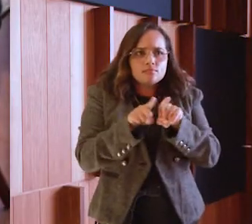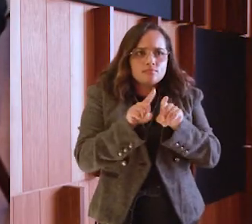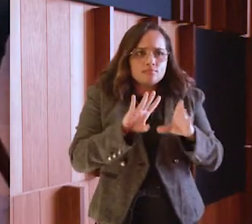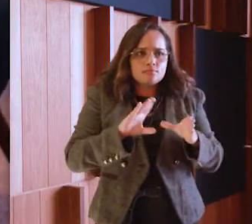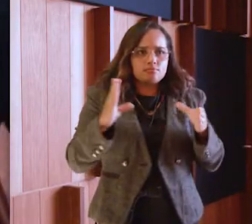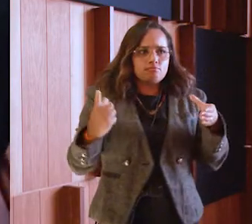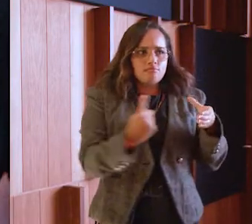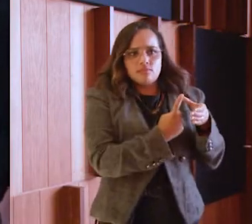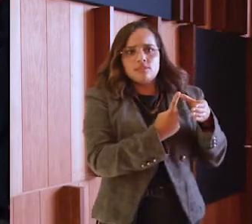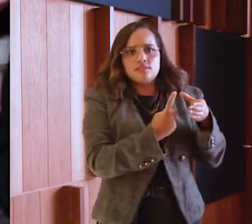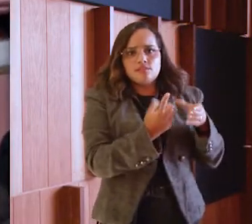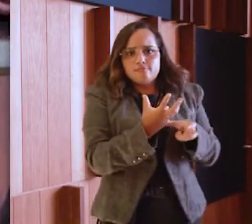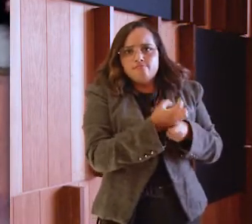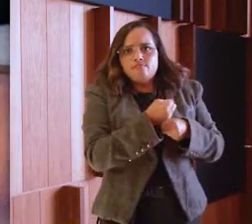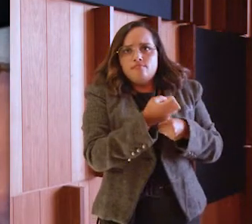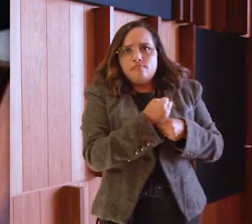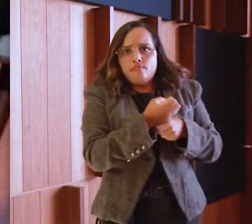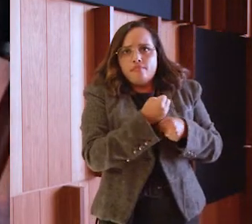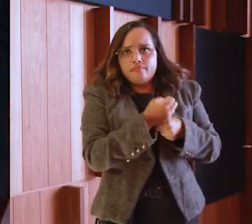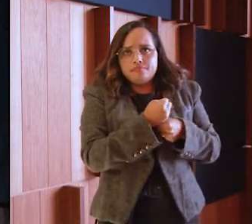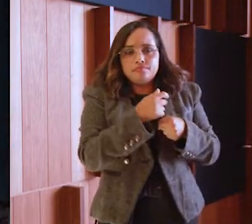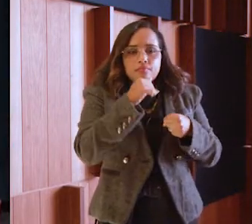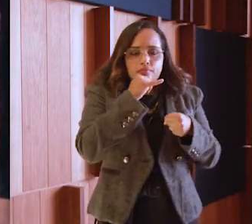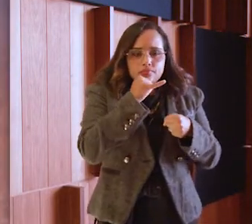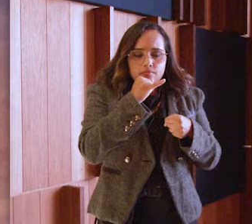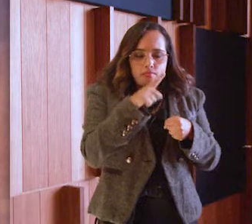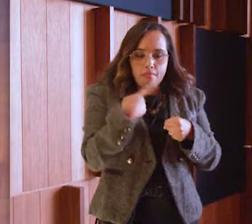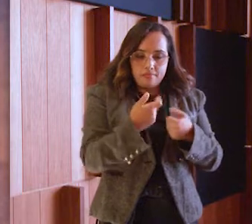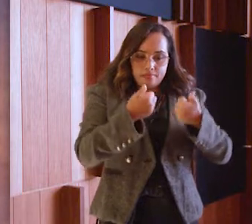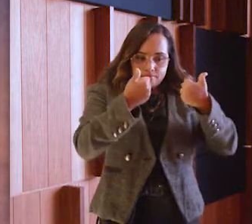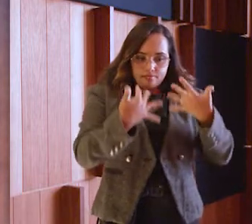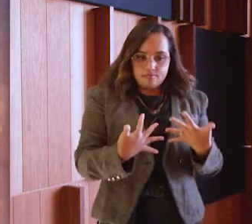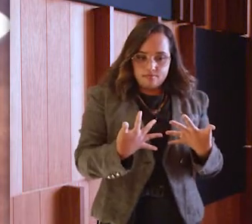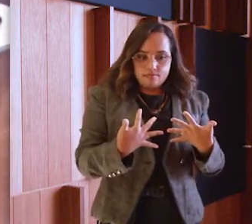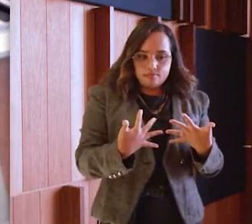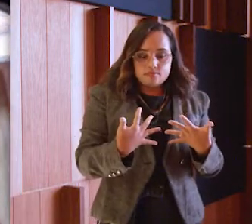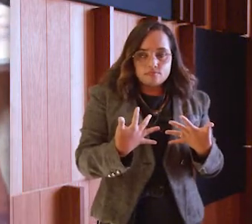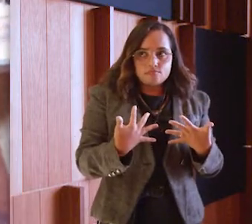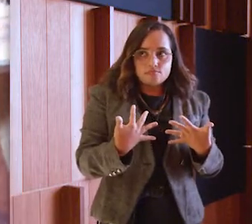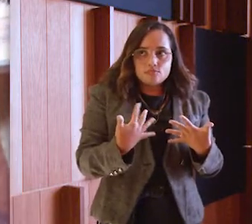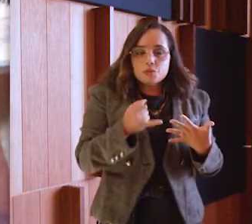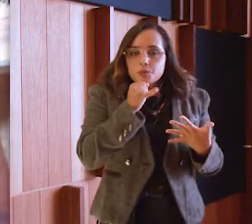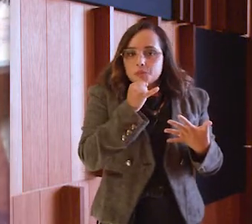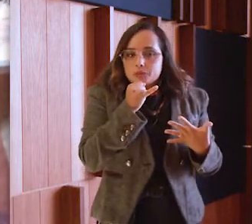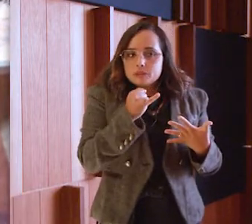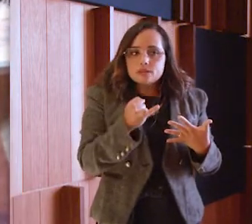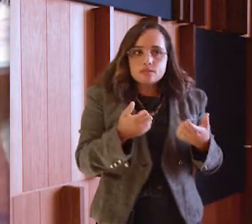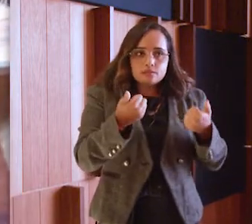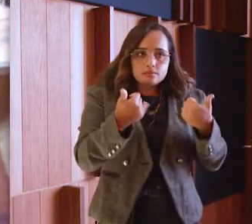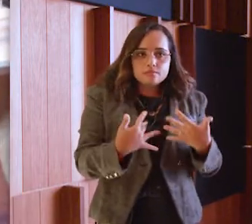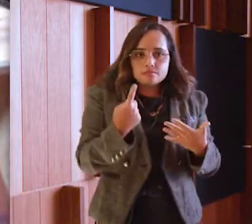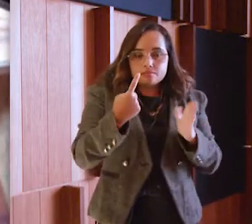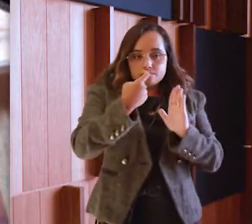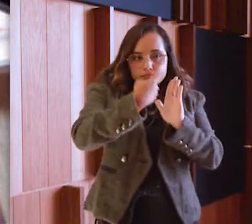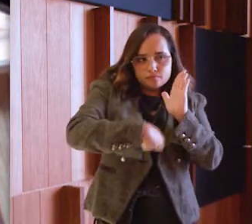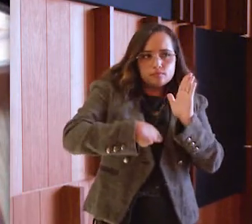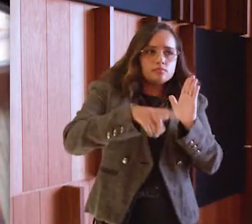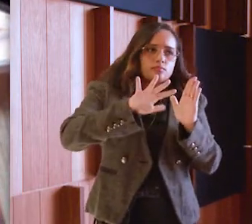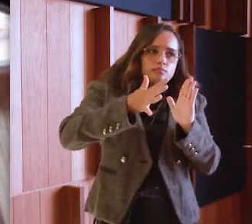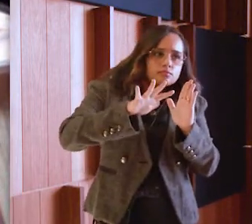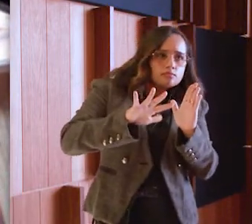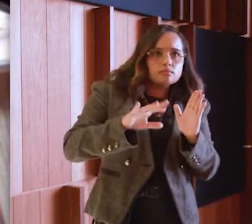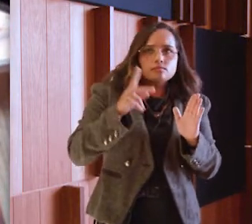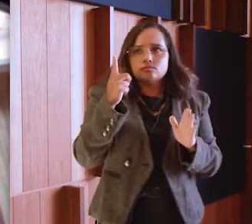has a 12.5% rate. Ireland is implementing a qualified domestic minimum top-up tax for companies that have greater than